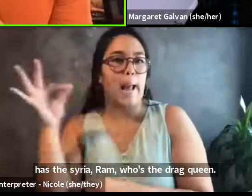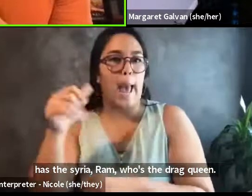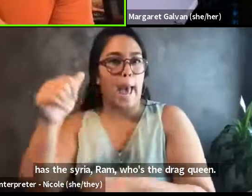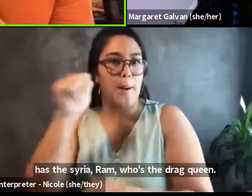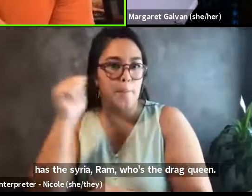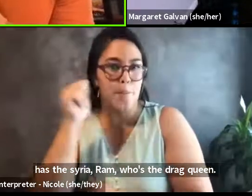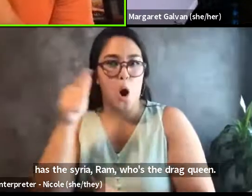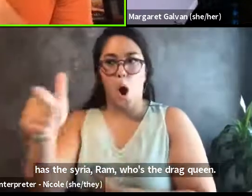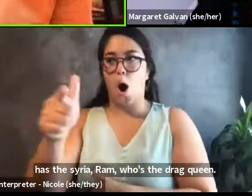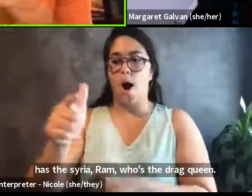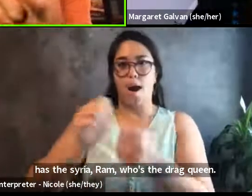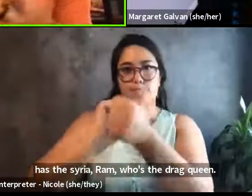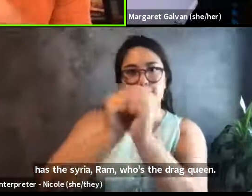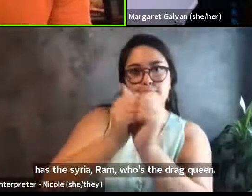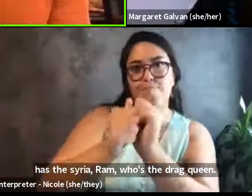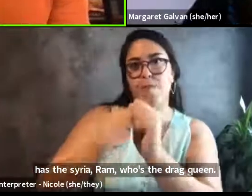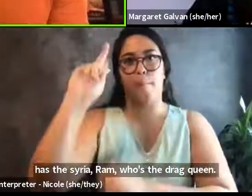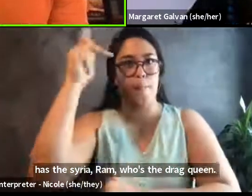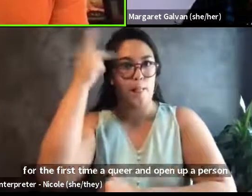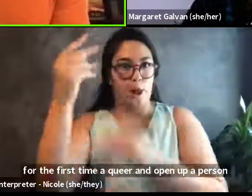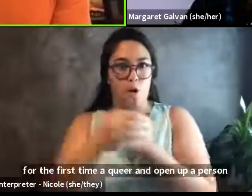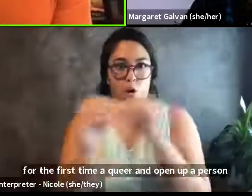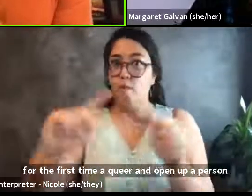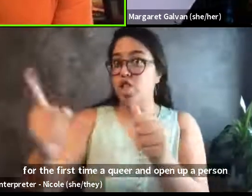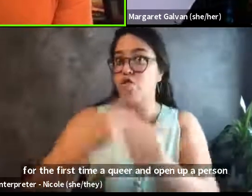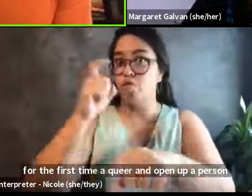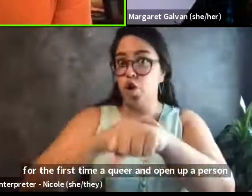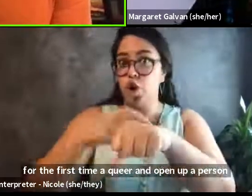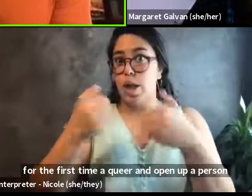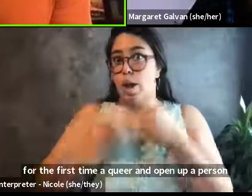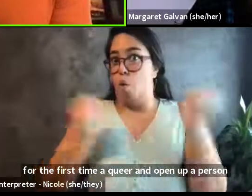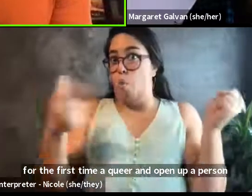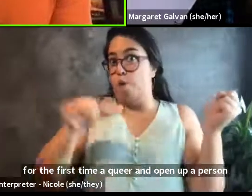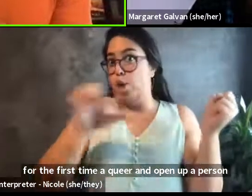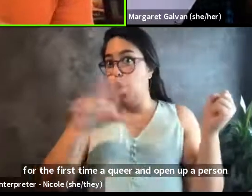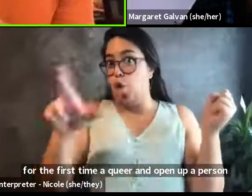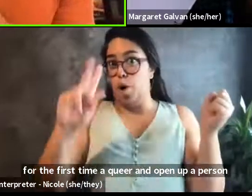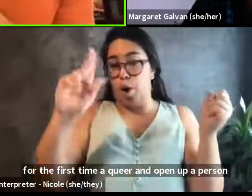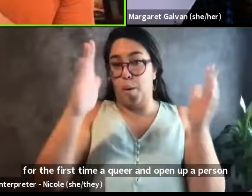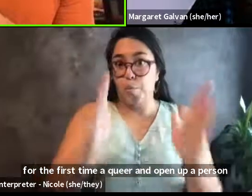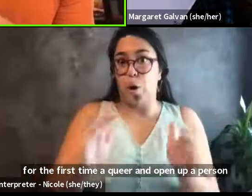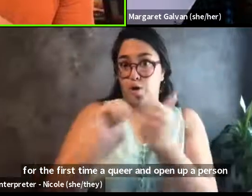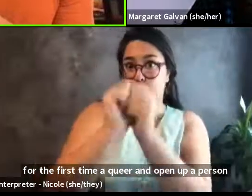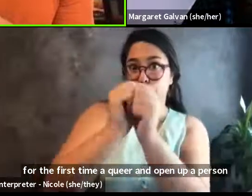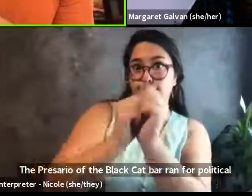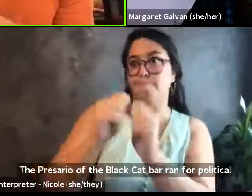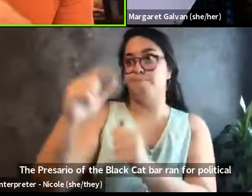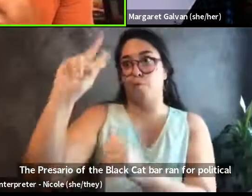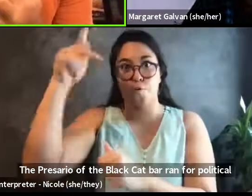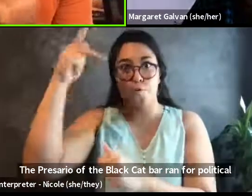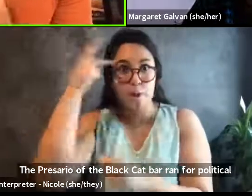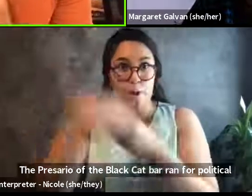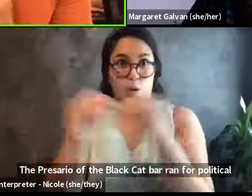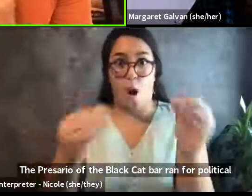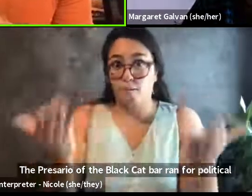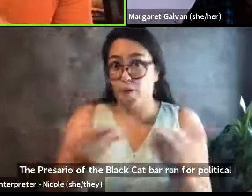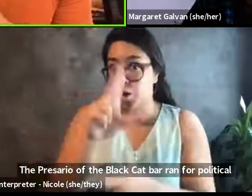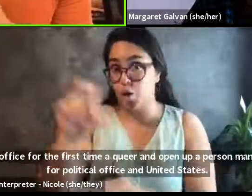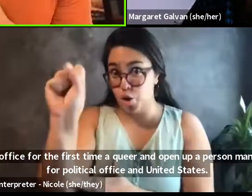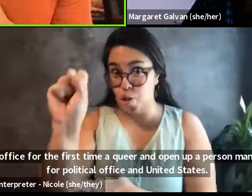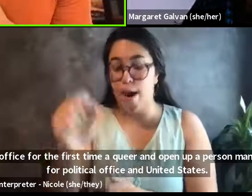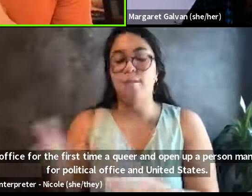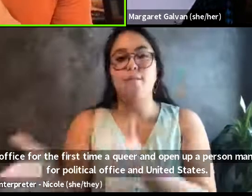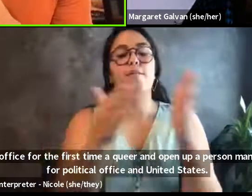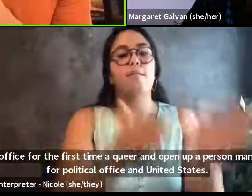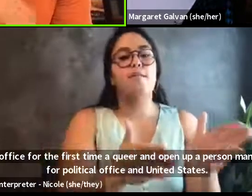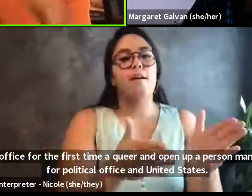office for the first time. queer and openly queer person ran for political office in the United States. Um, and then the competence cafeteria riots,